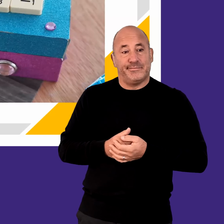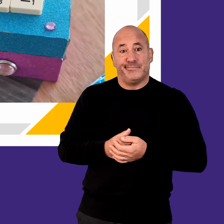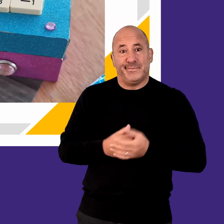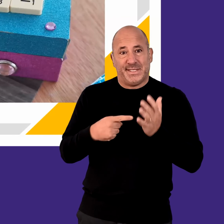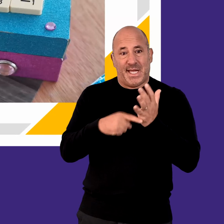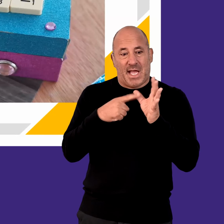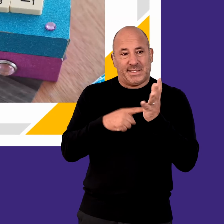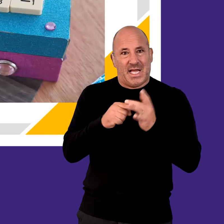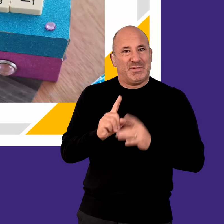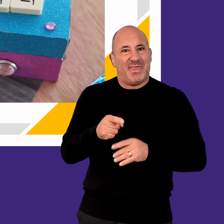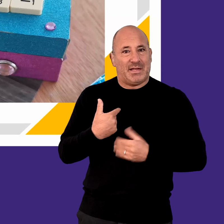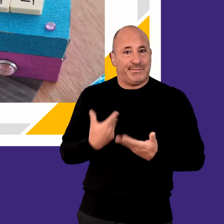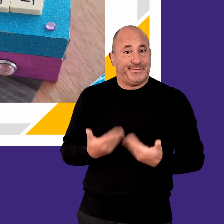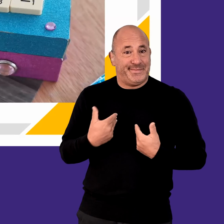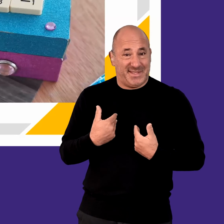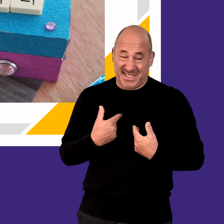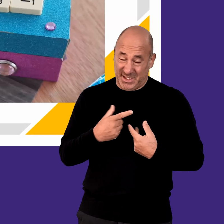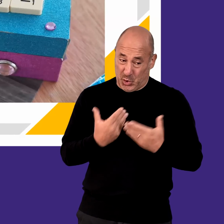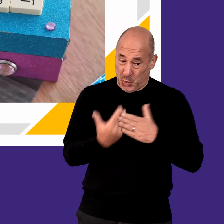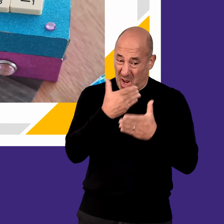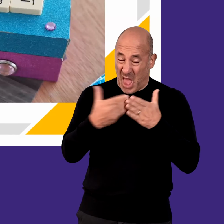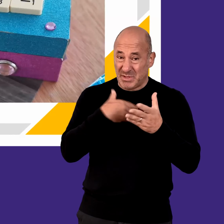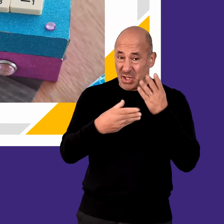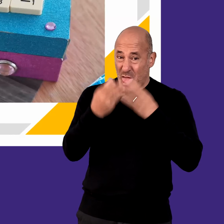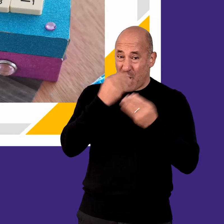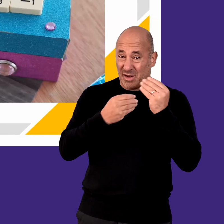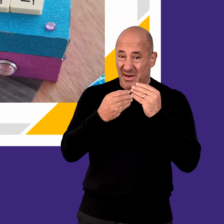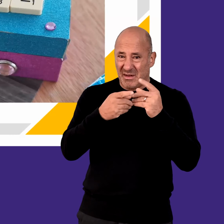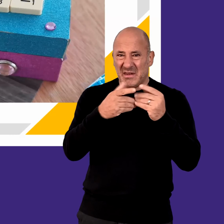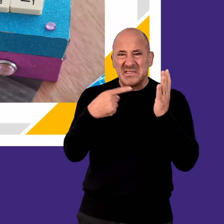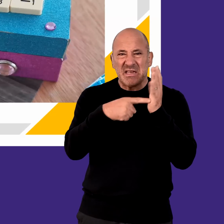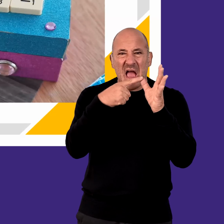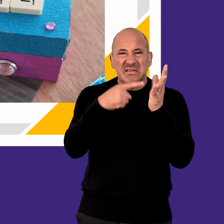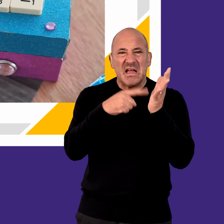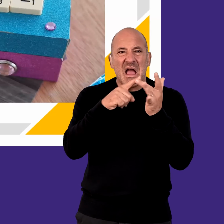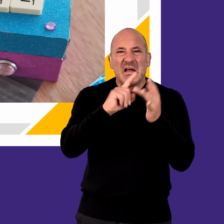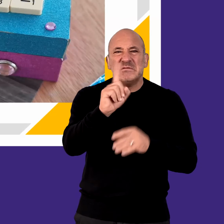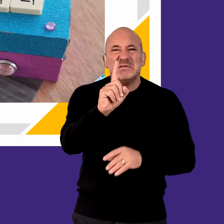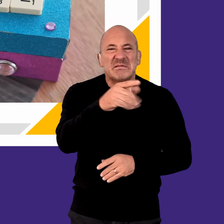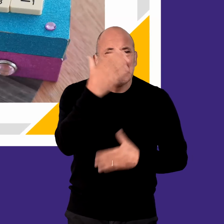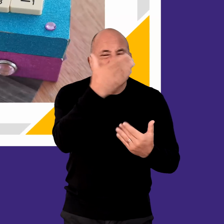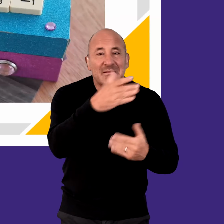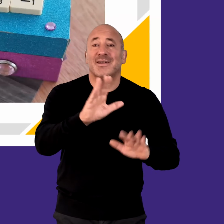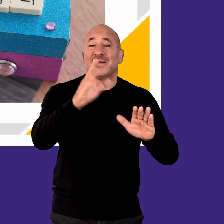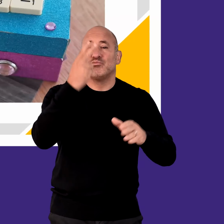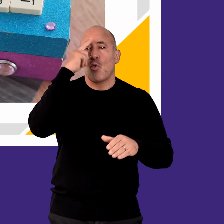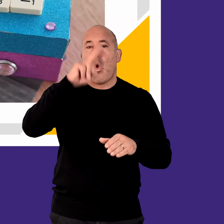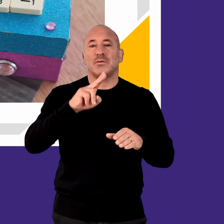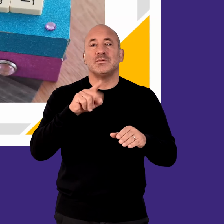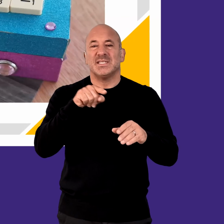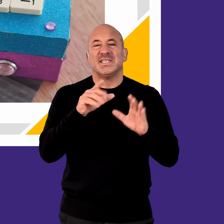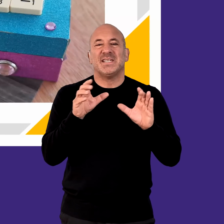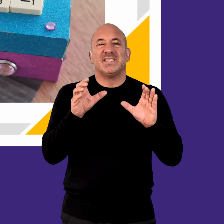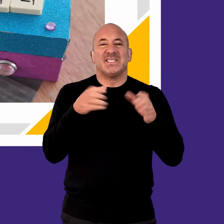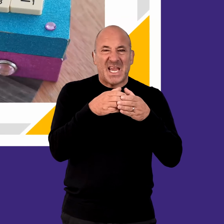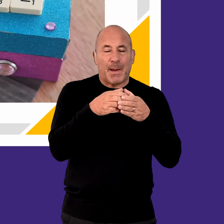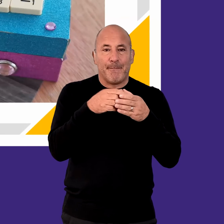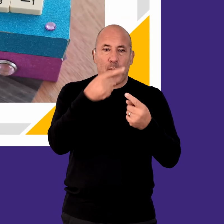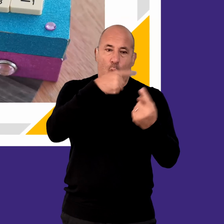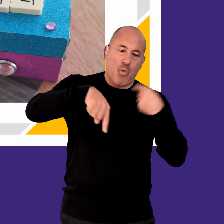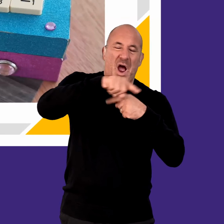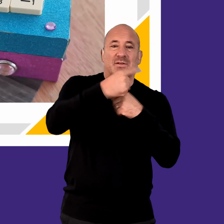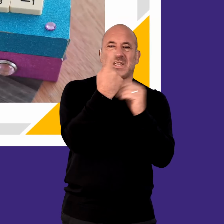through TATI. Yep, me neither. See what I mean about learning a new language. For anyone that doesn't know what